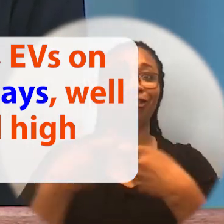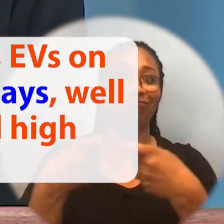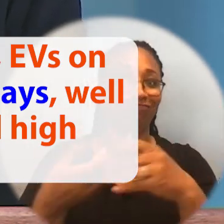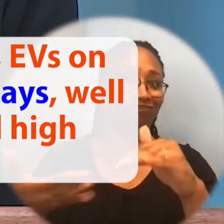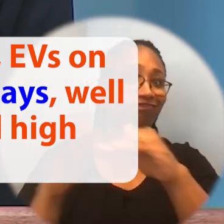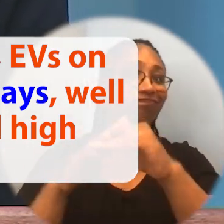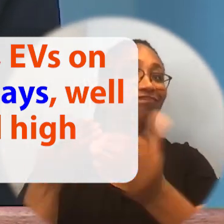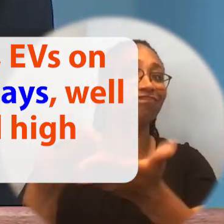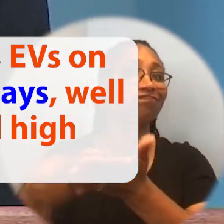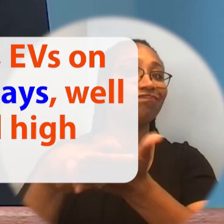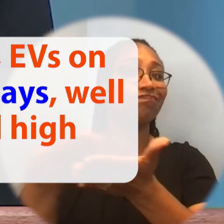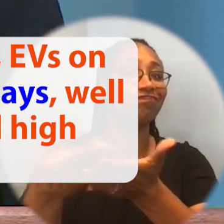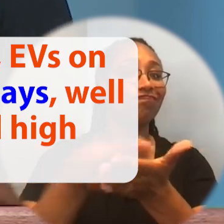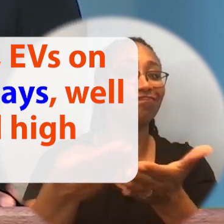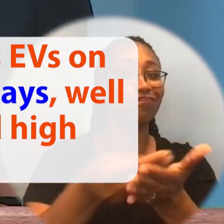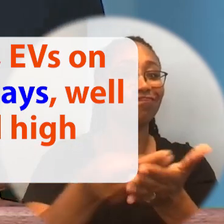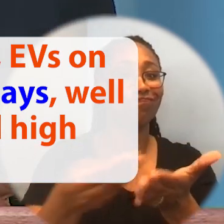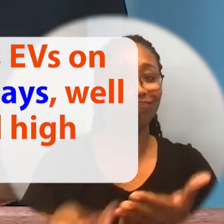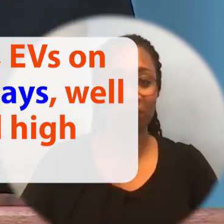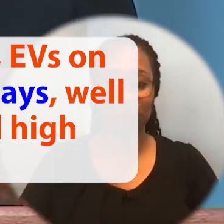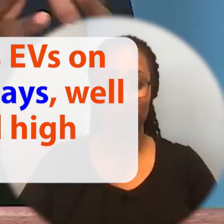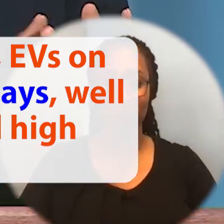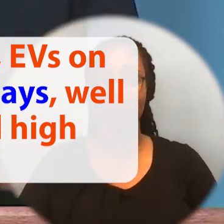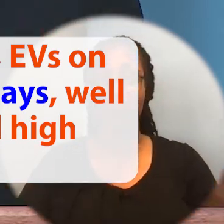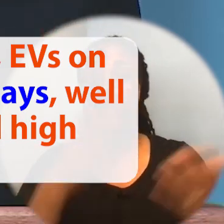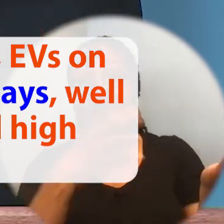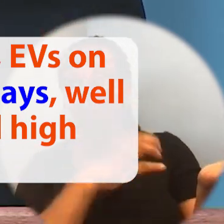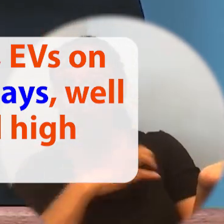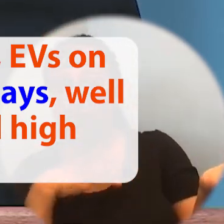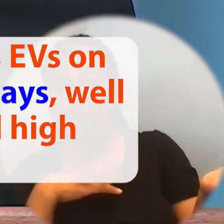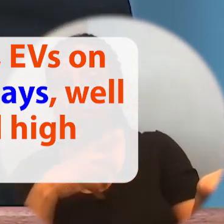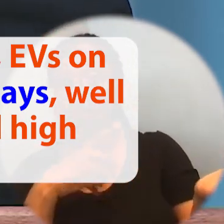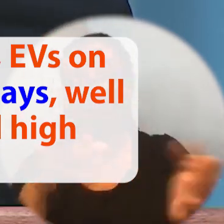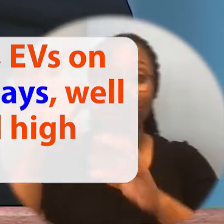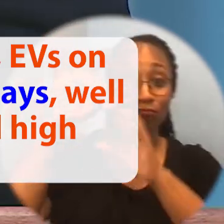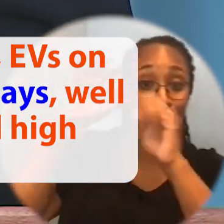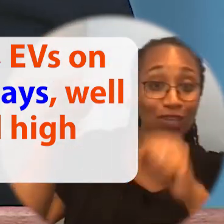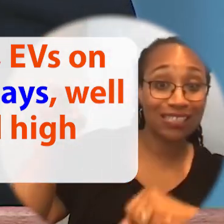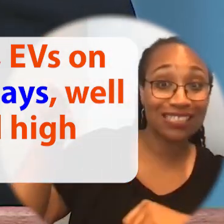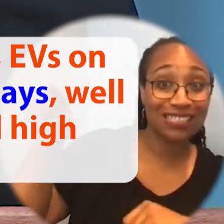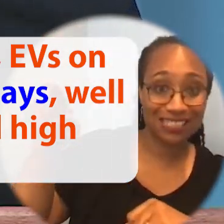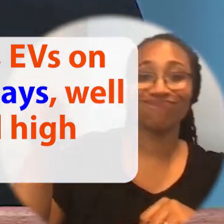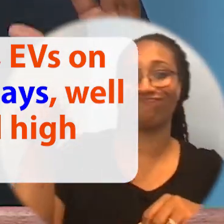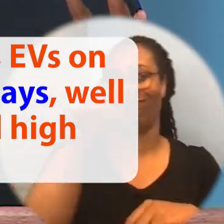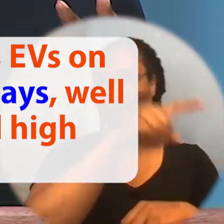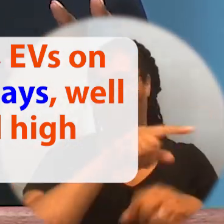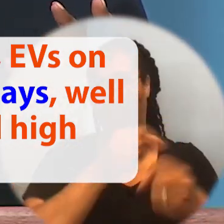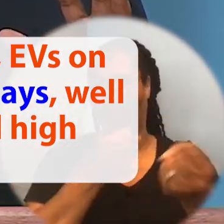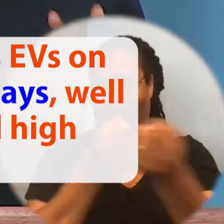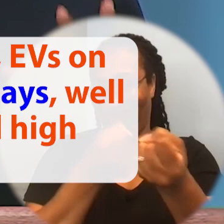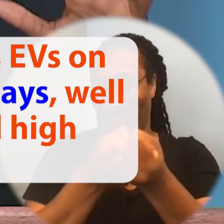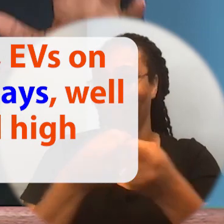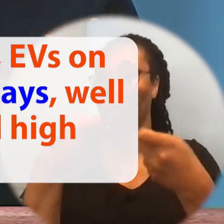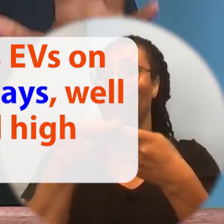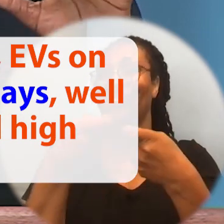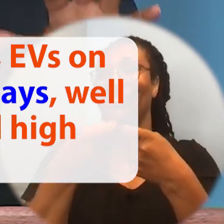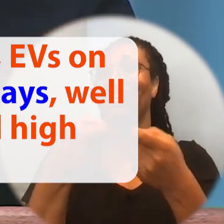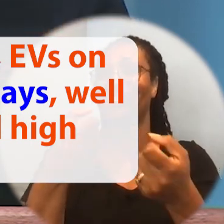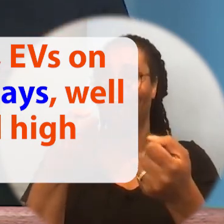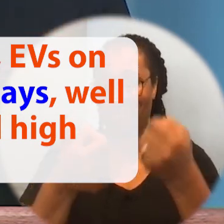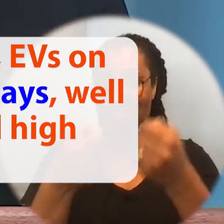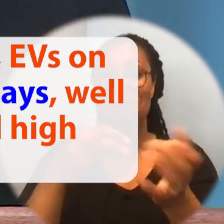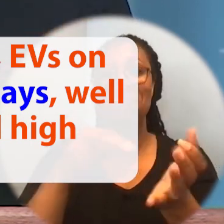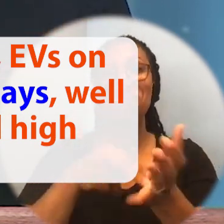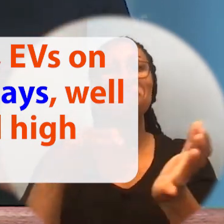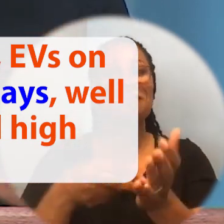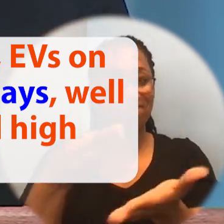because of what this president has done, and the congressional Democrats, as we think about the Inflation Reduction Act, sales are going up. Costs are coming